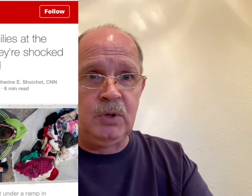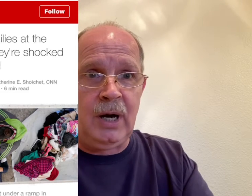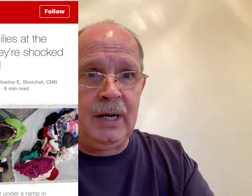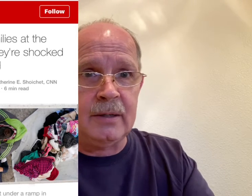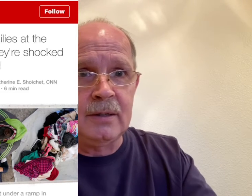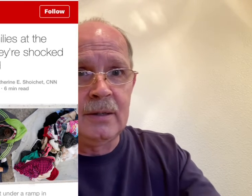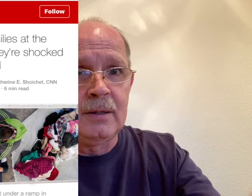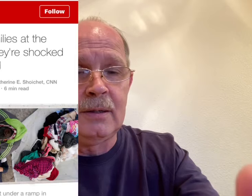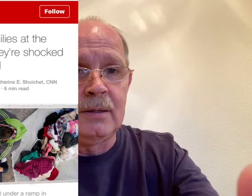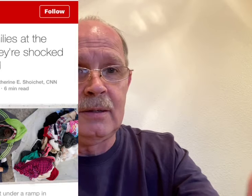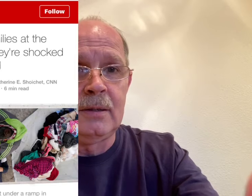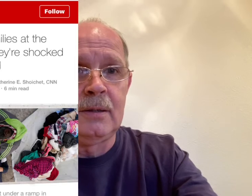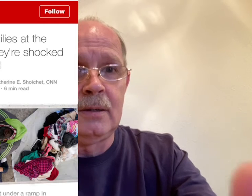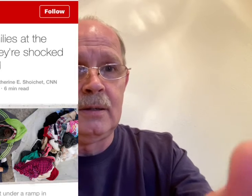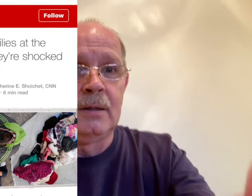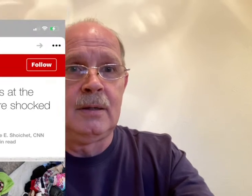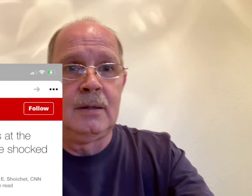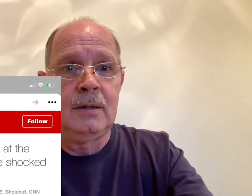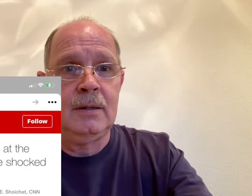to keep trying.